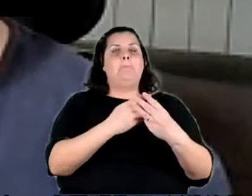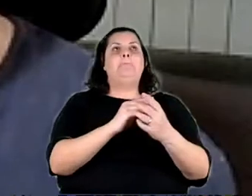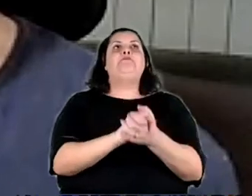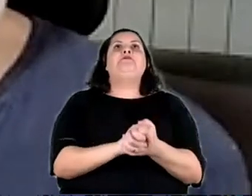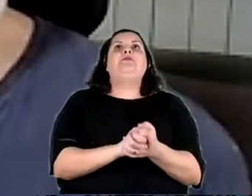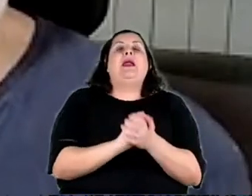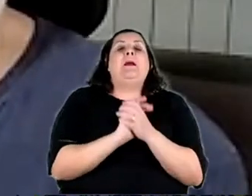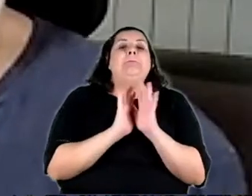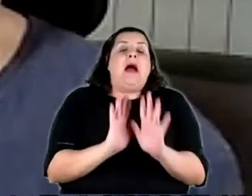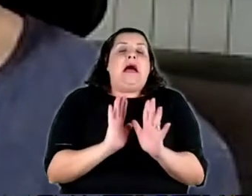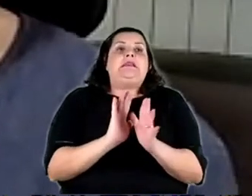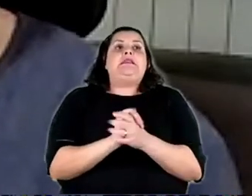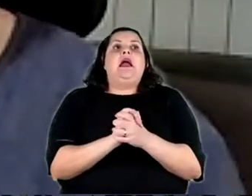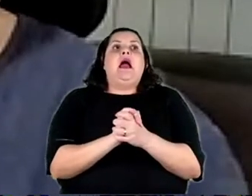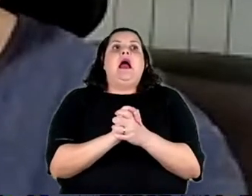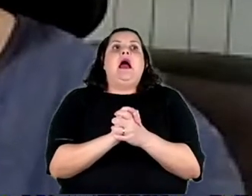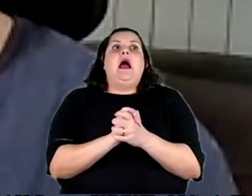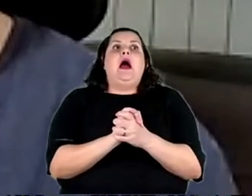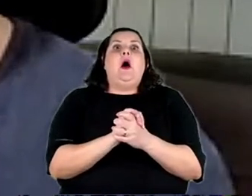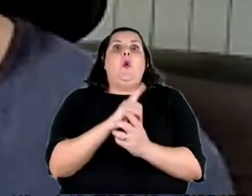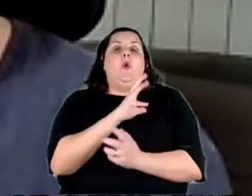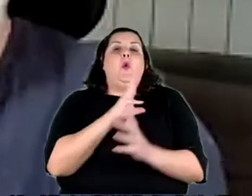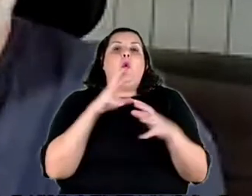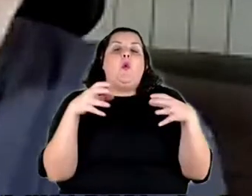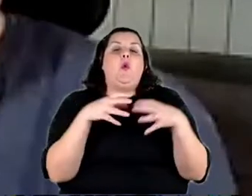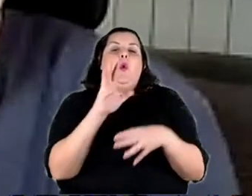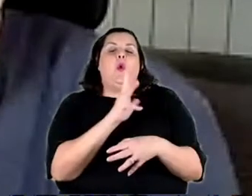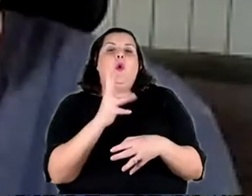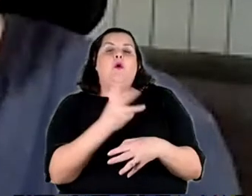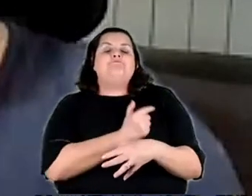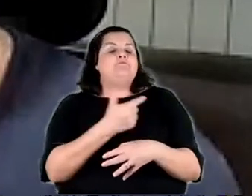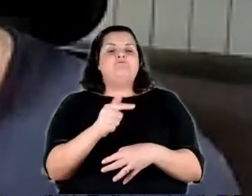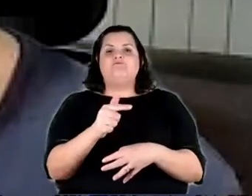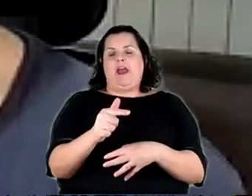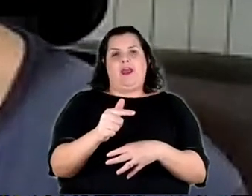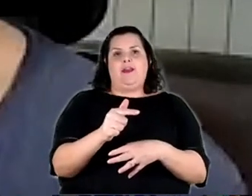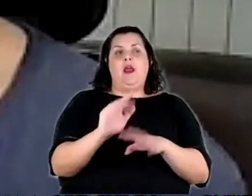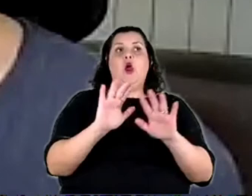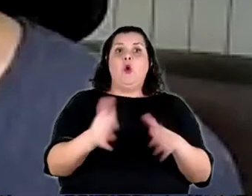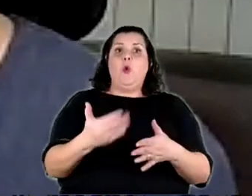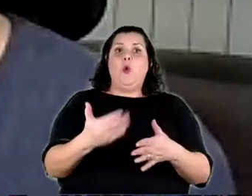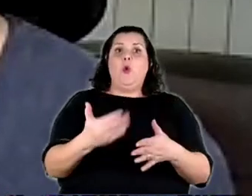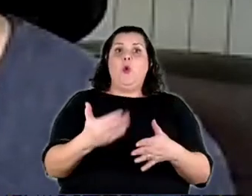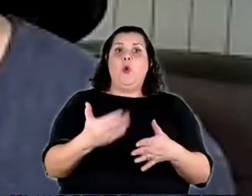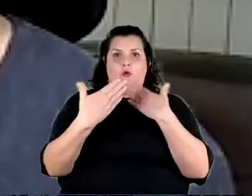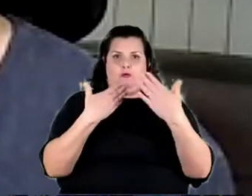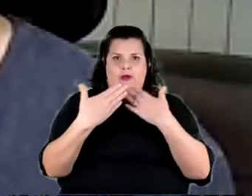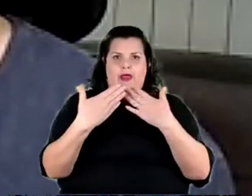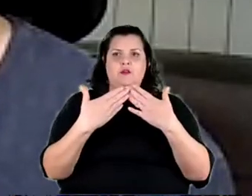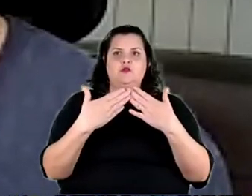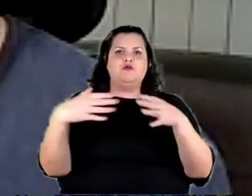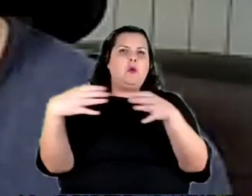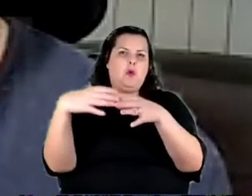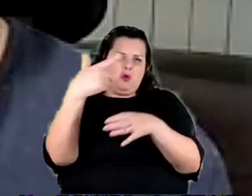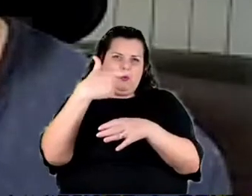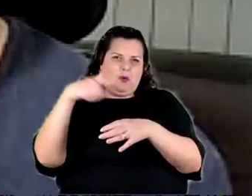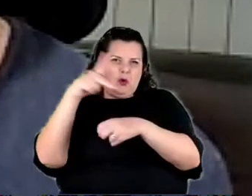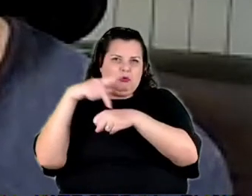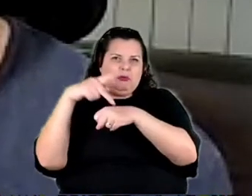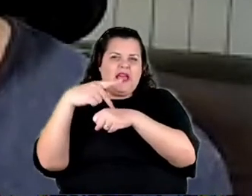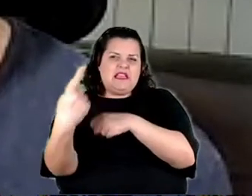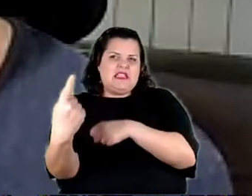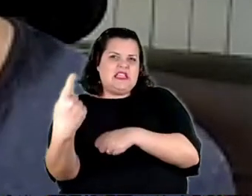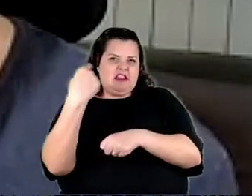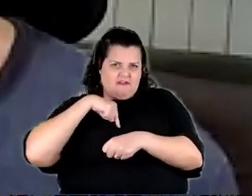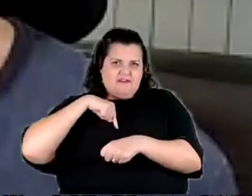speak to foreign groups that come to Israel, journalists or diplomats, and they talk to me about